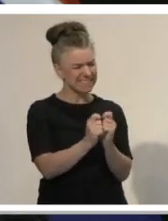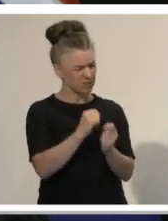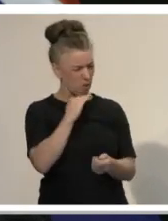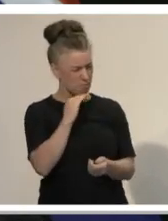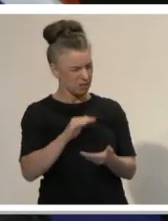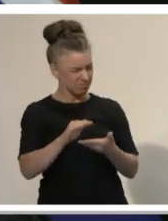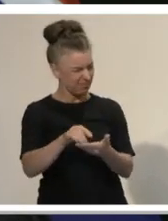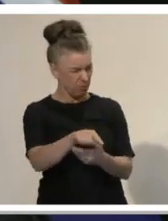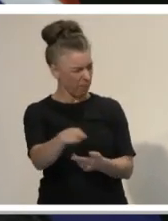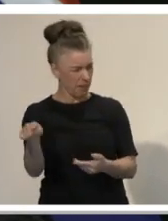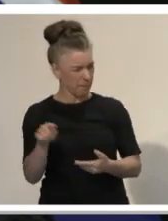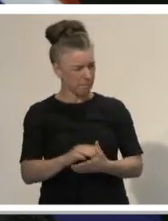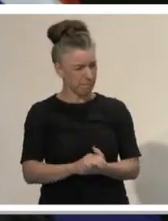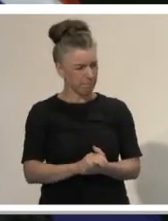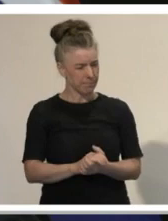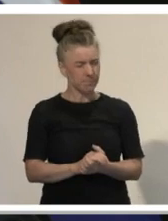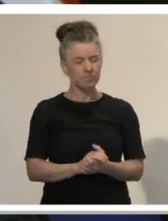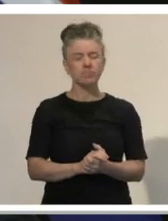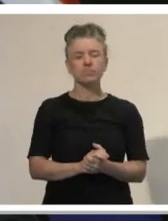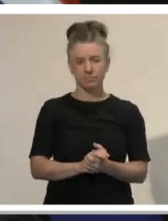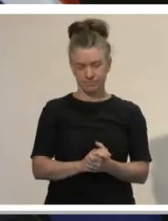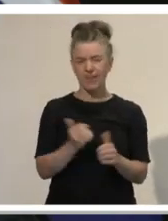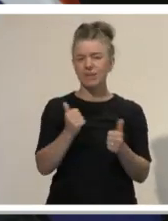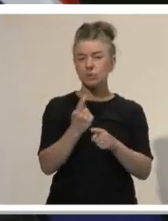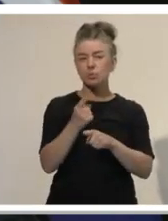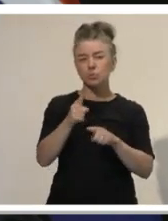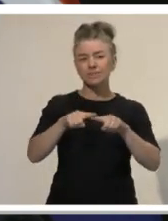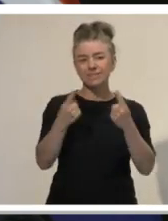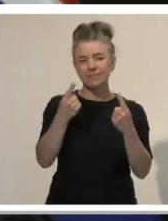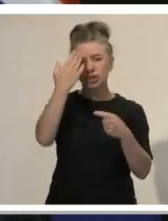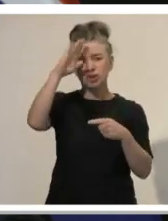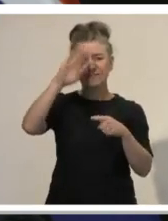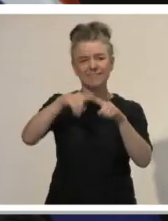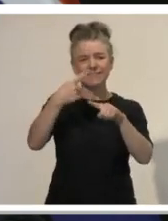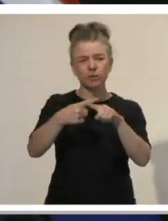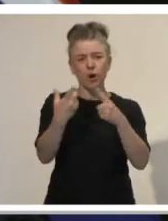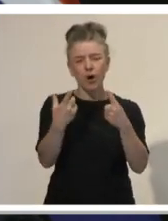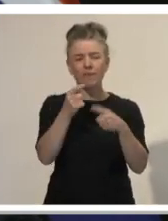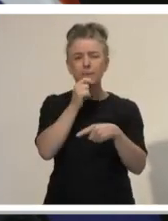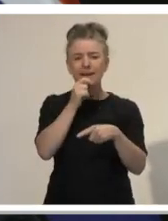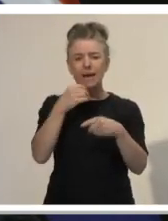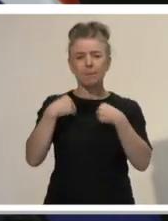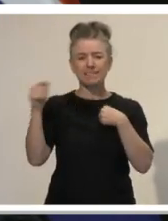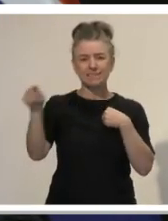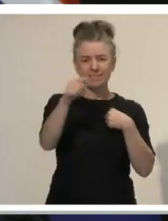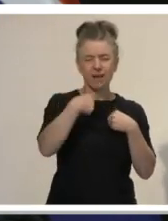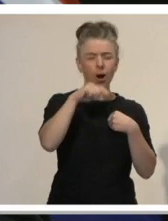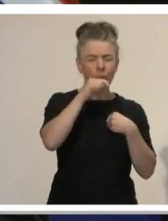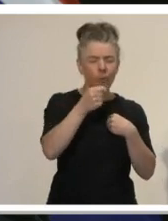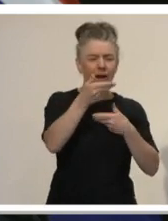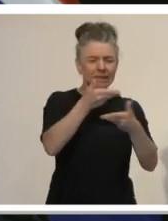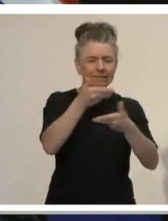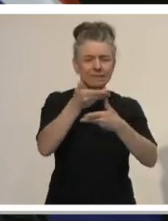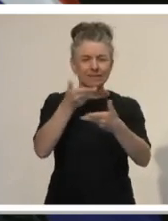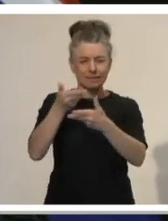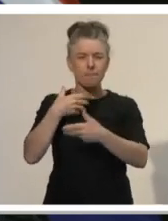make? No, they're not. As I say, I've spoken to a number of chief executives. I will be having bespoke conversations with those